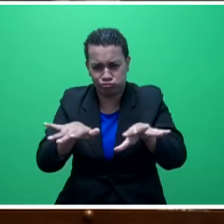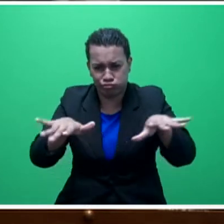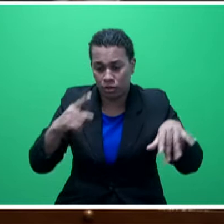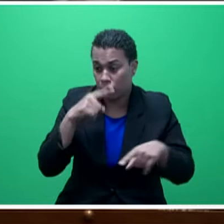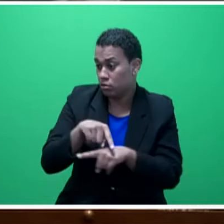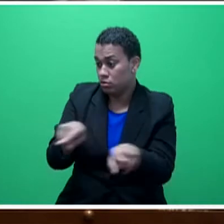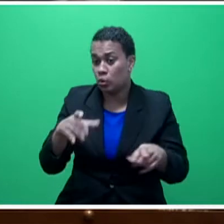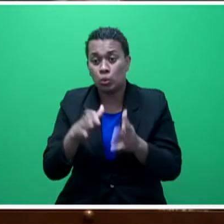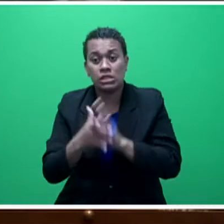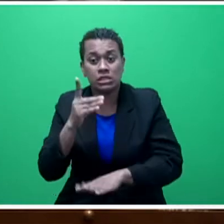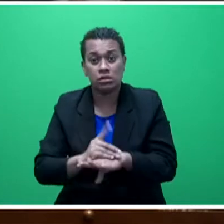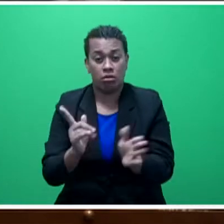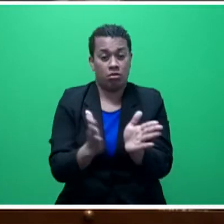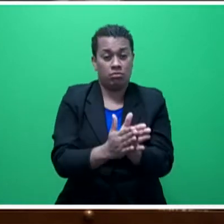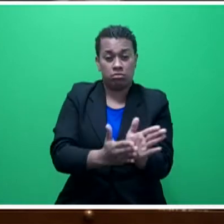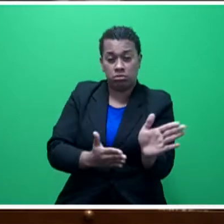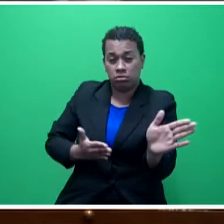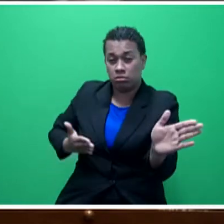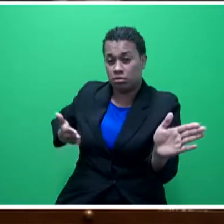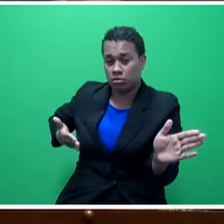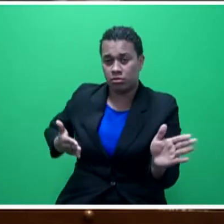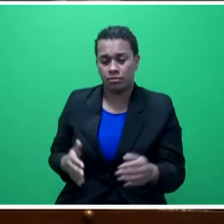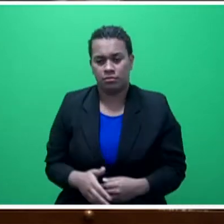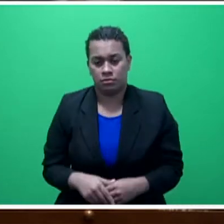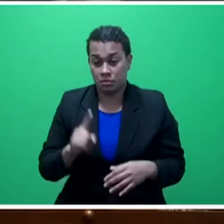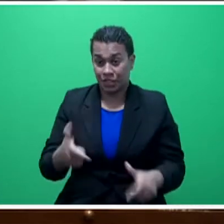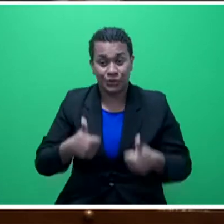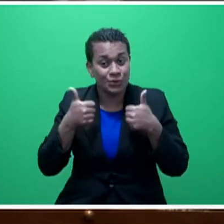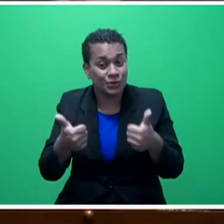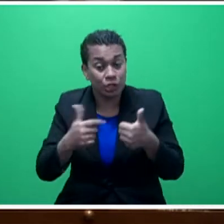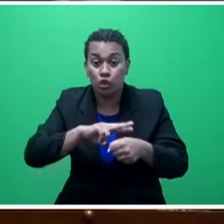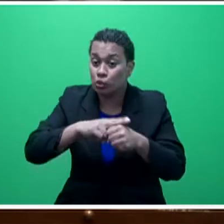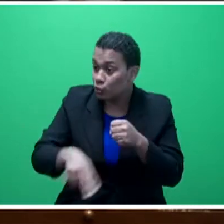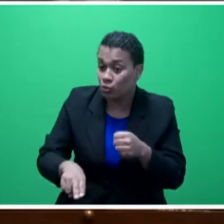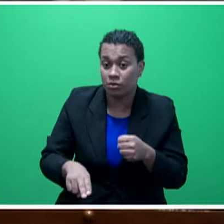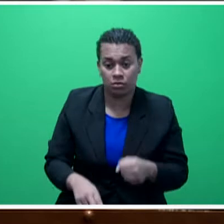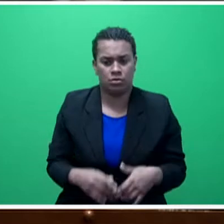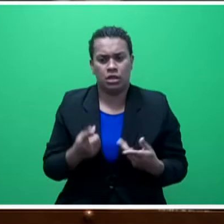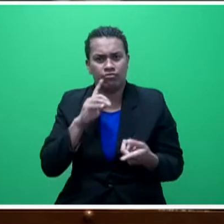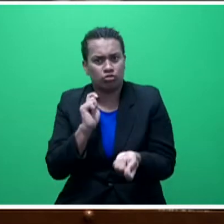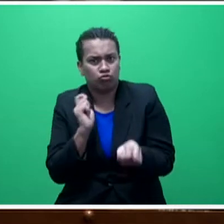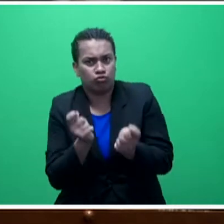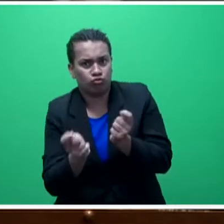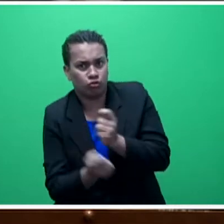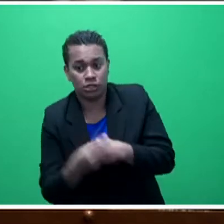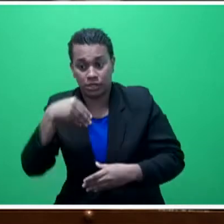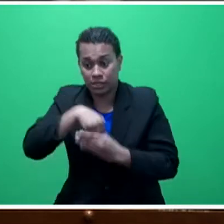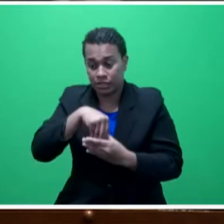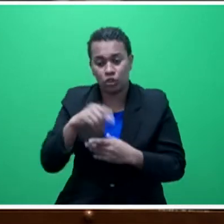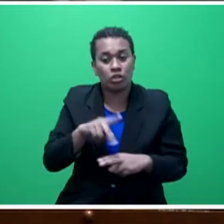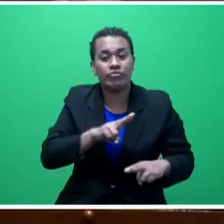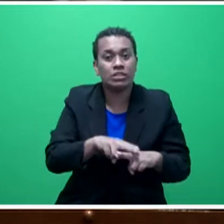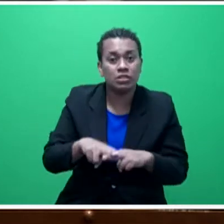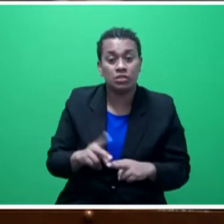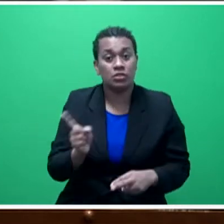disproportionately affected. But the good news is, Mr. Speaker, sir, this is changing for Fiji, and this change is a result of